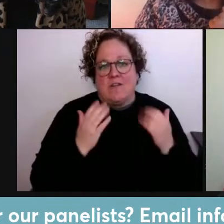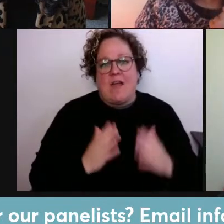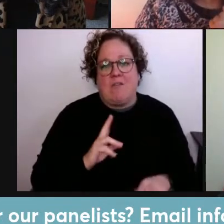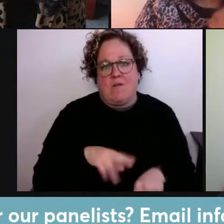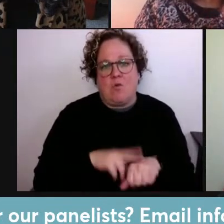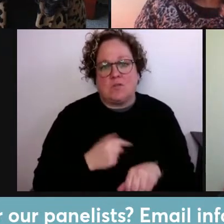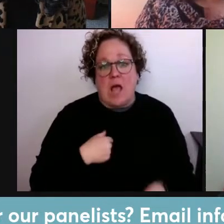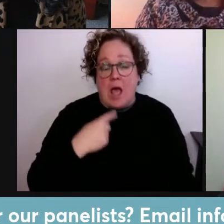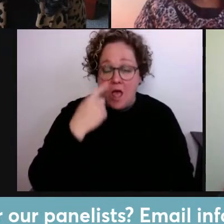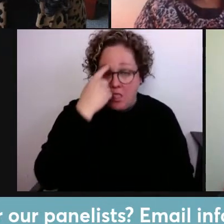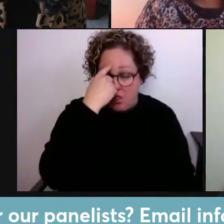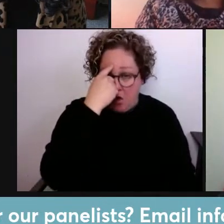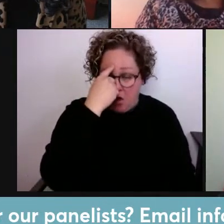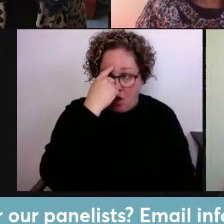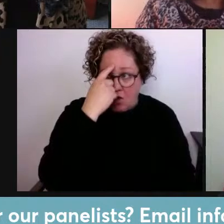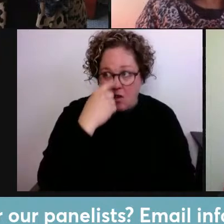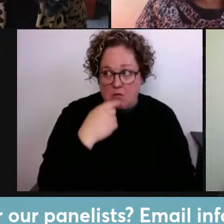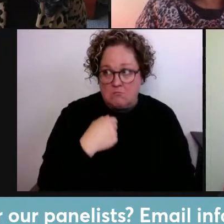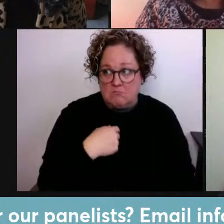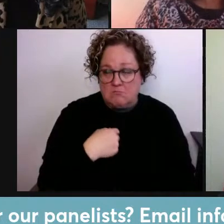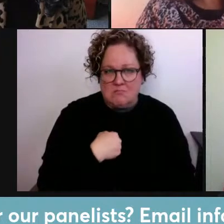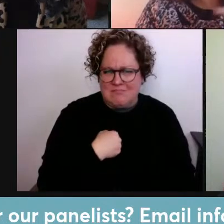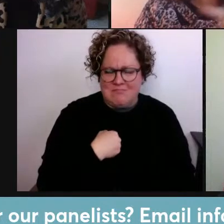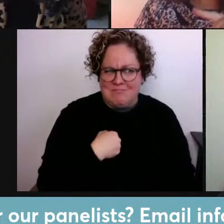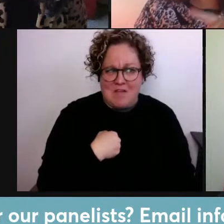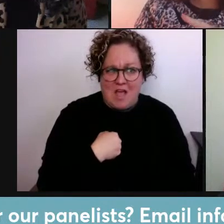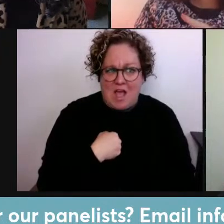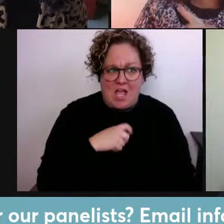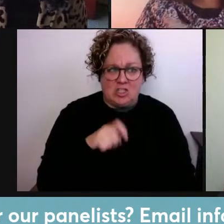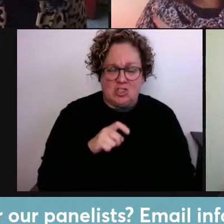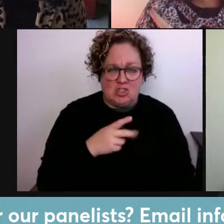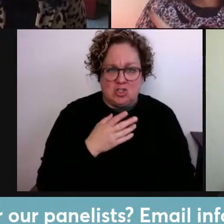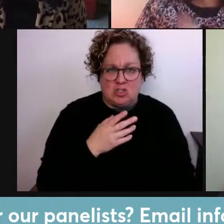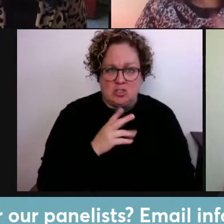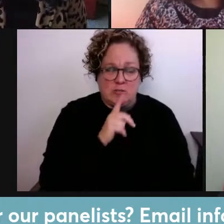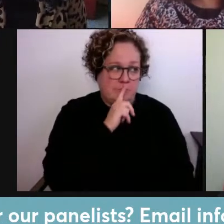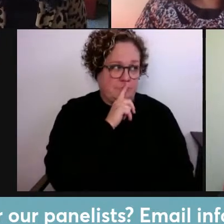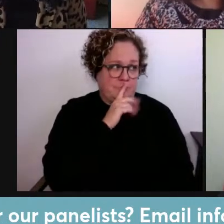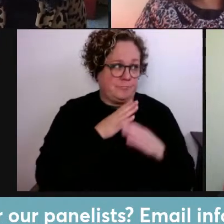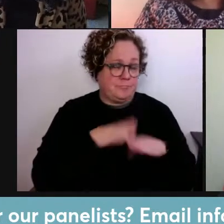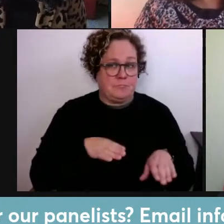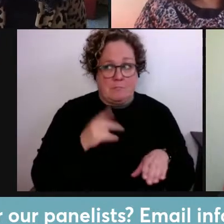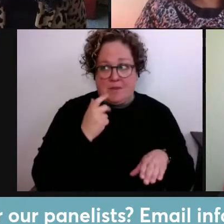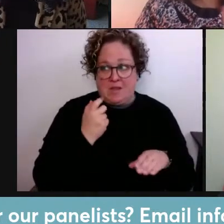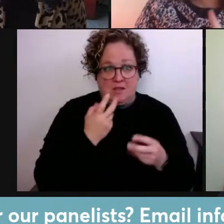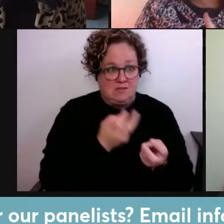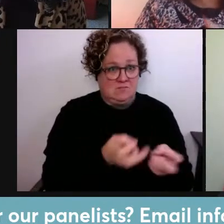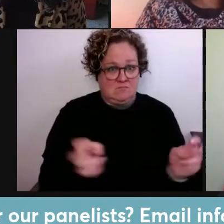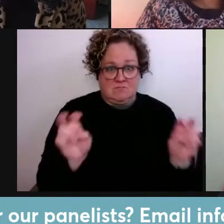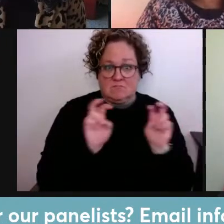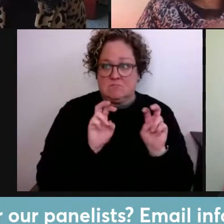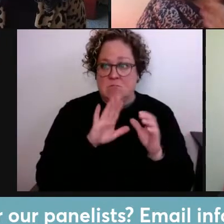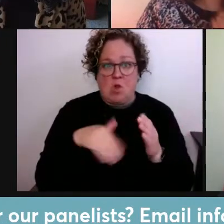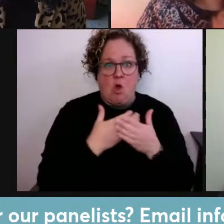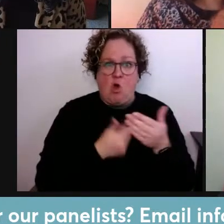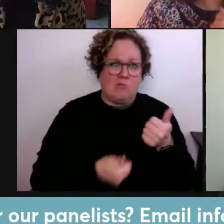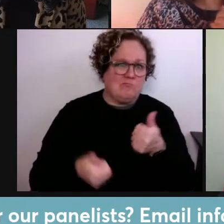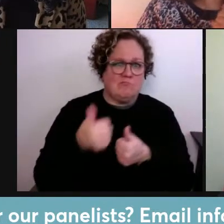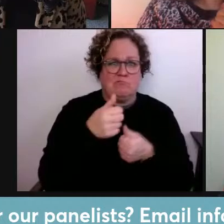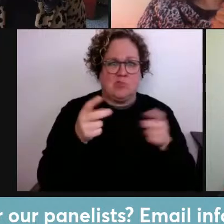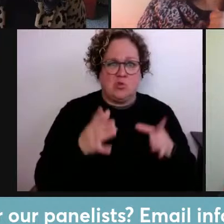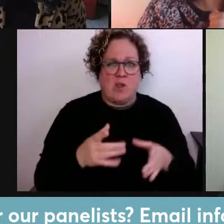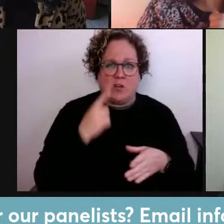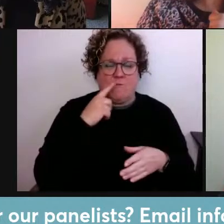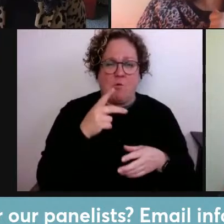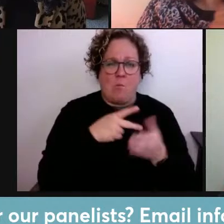that I should not be saying anything inside this meeting because these were all the executive directors of programs that were